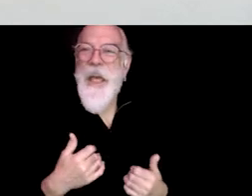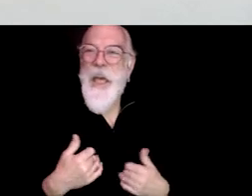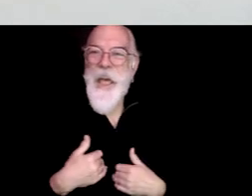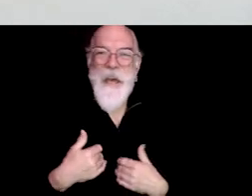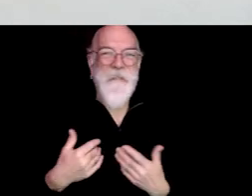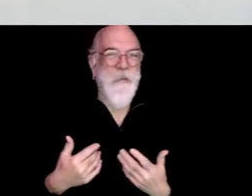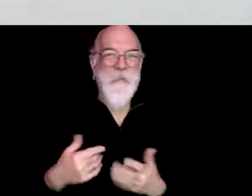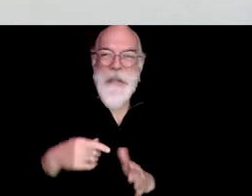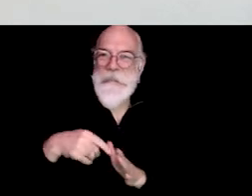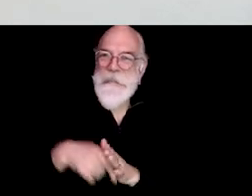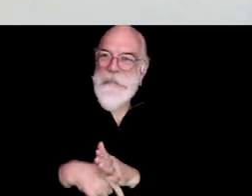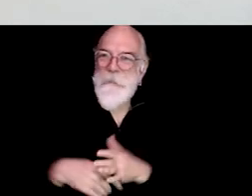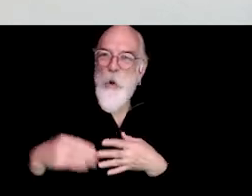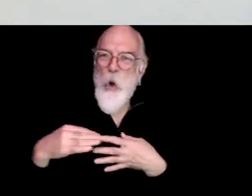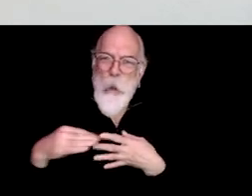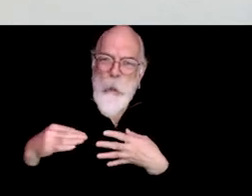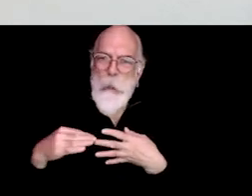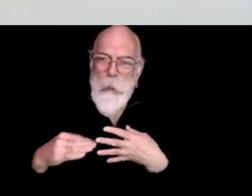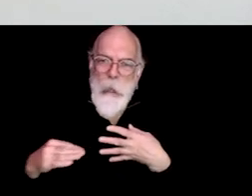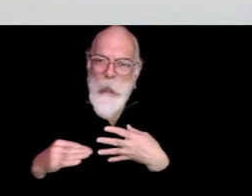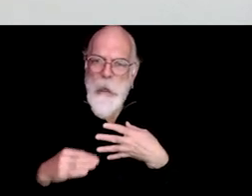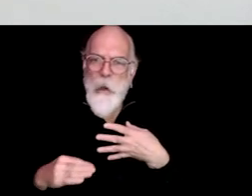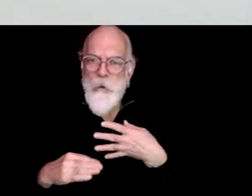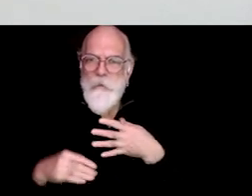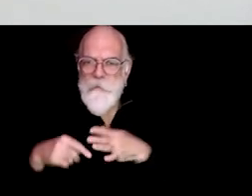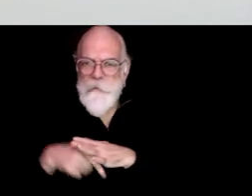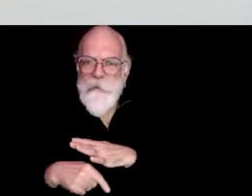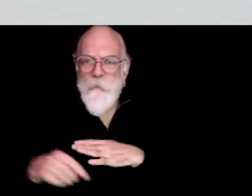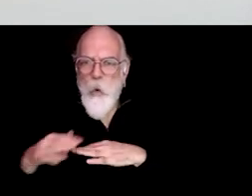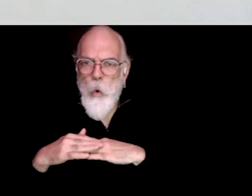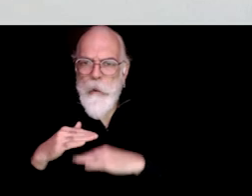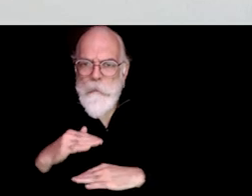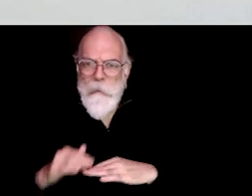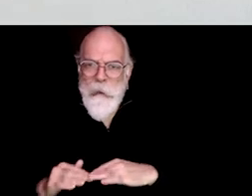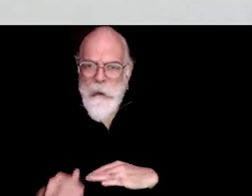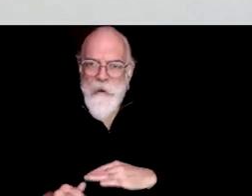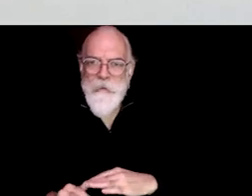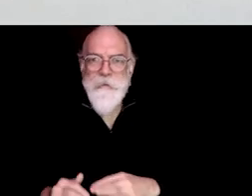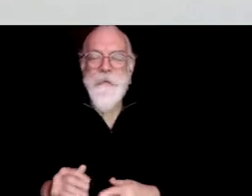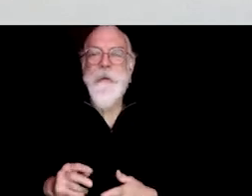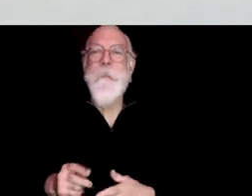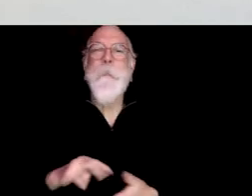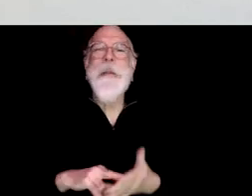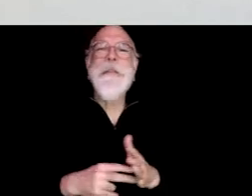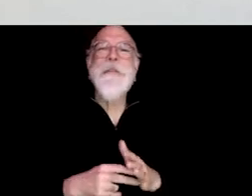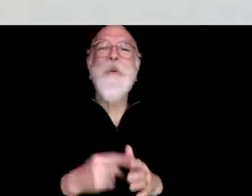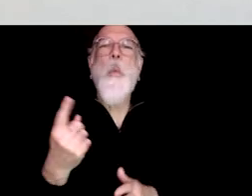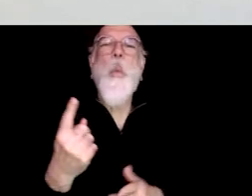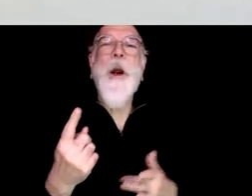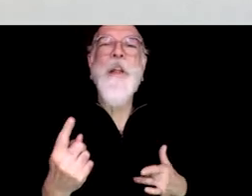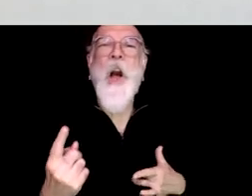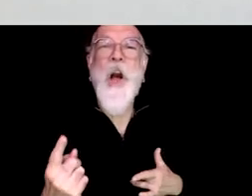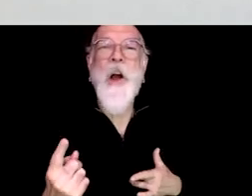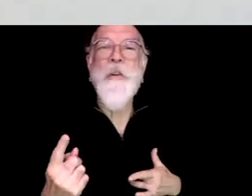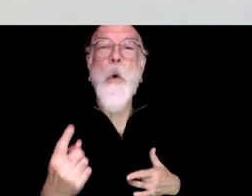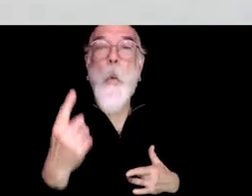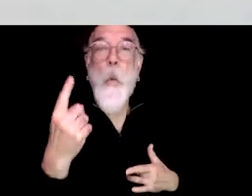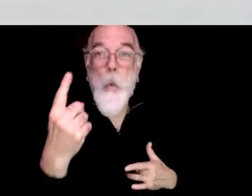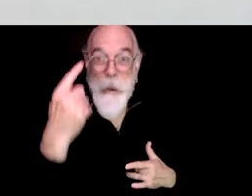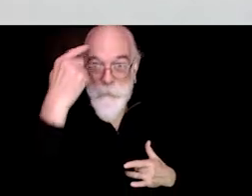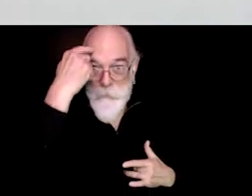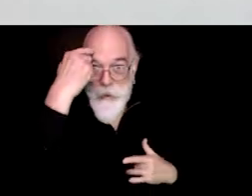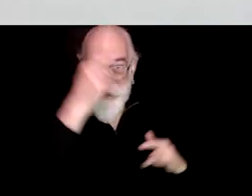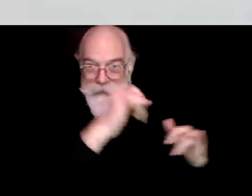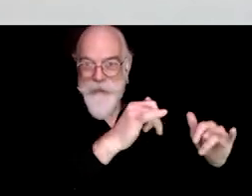always these, there are always these deeper layers of meaning. And it was explained to me that good feelings is when you're of one heart and one mind with